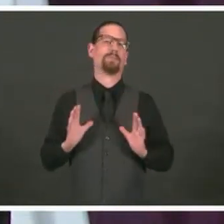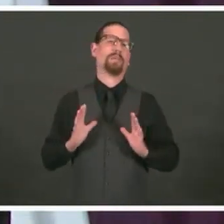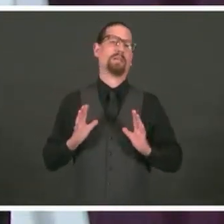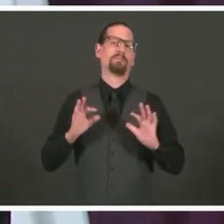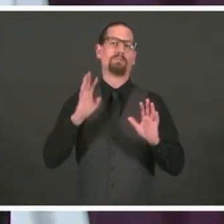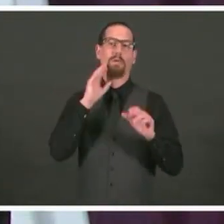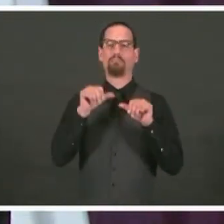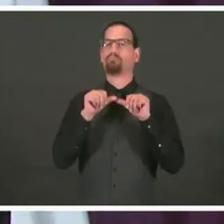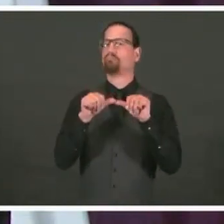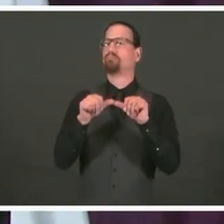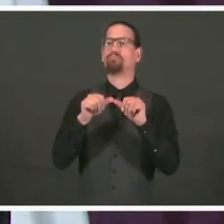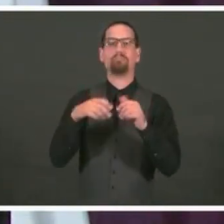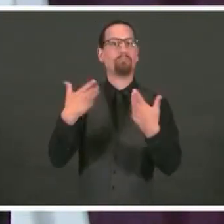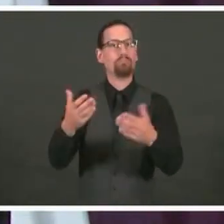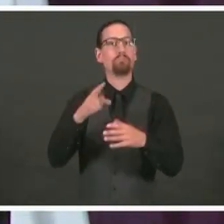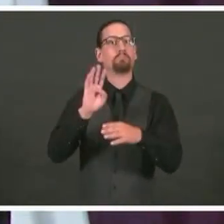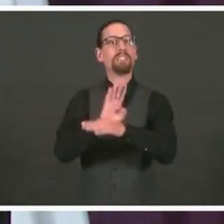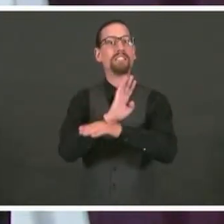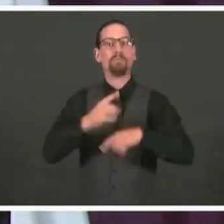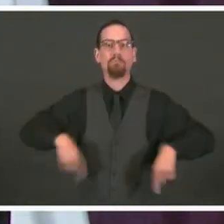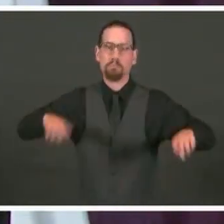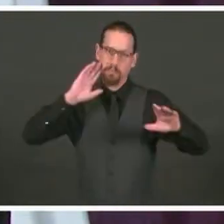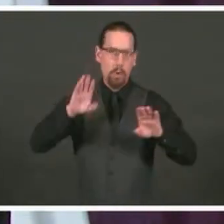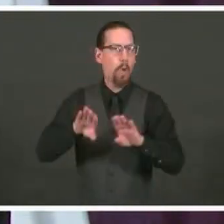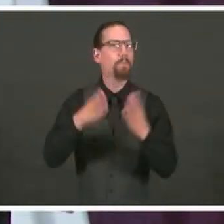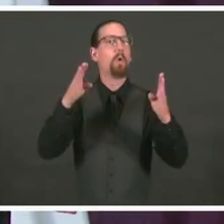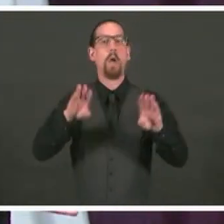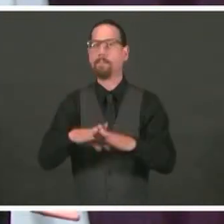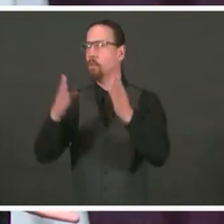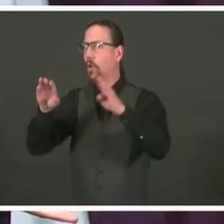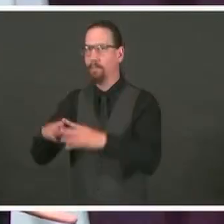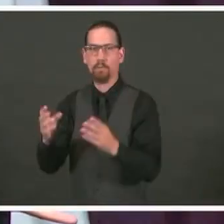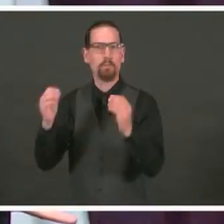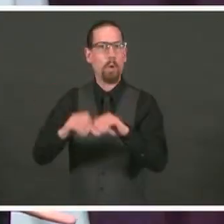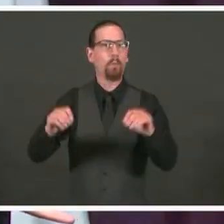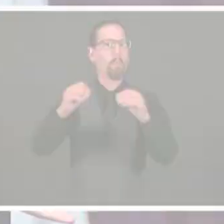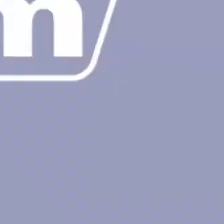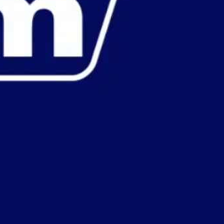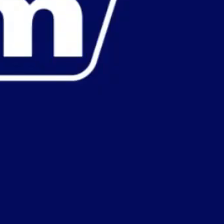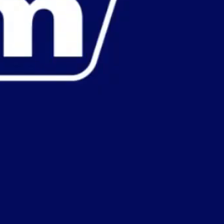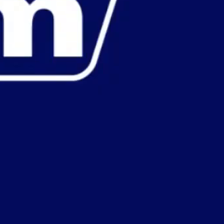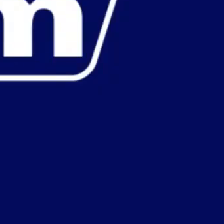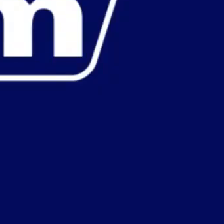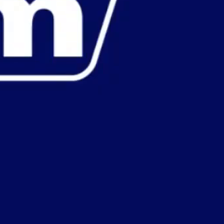dial back, as we're seeing happening all over the country, frankly, all over the world.